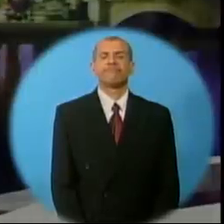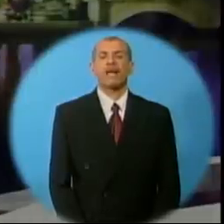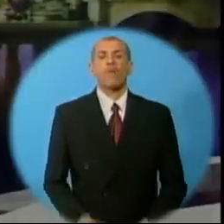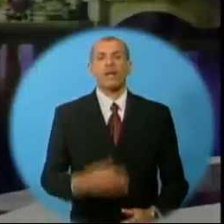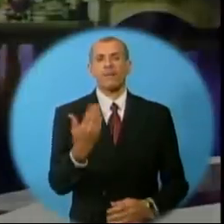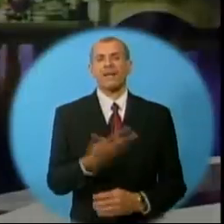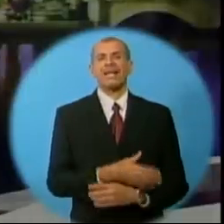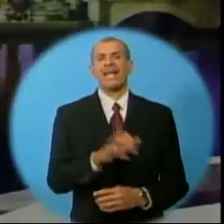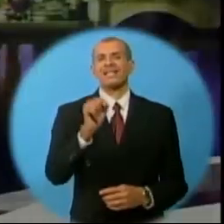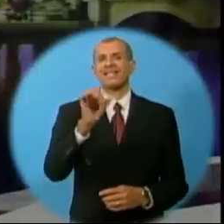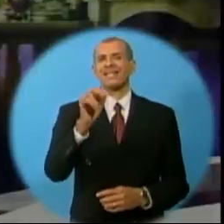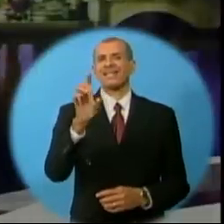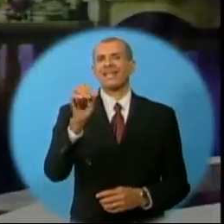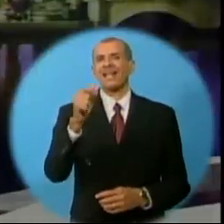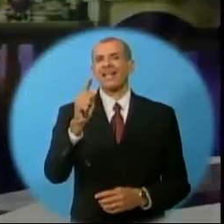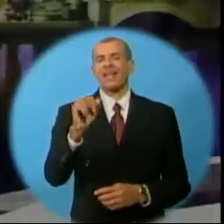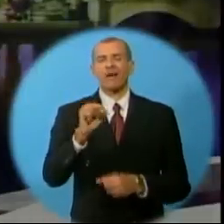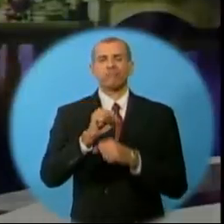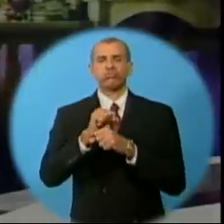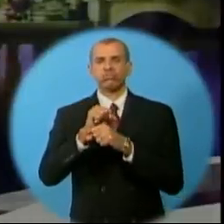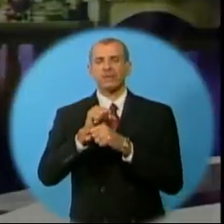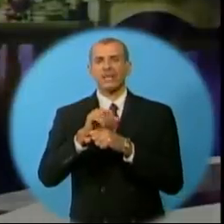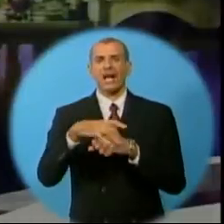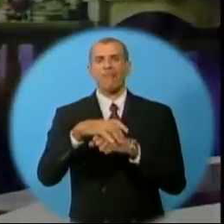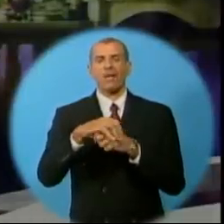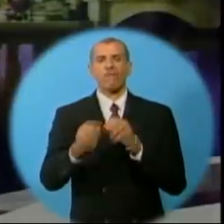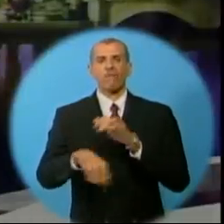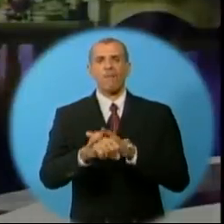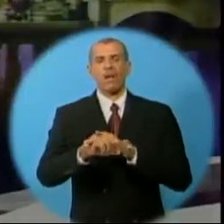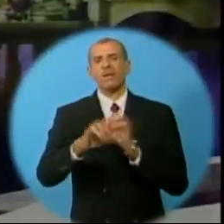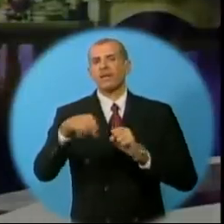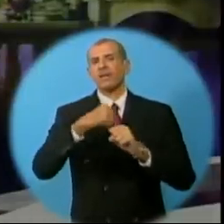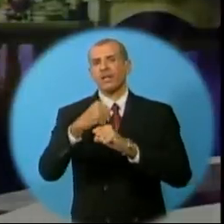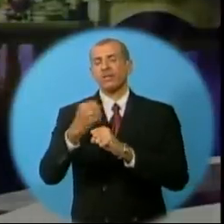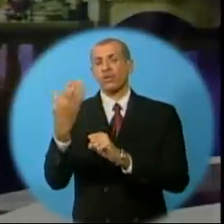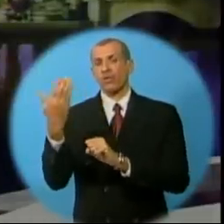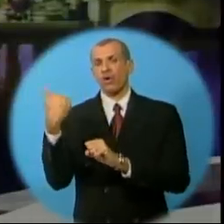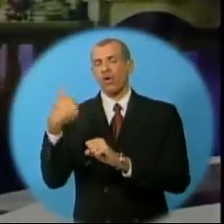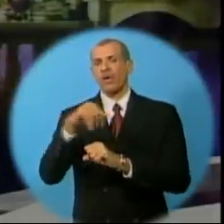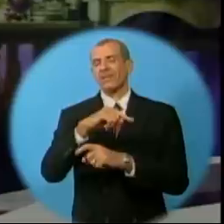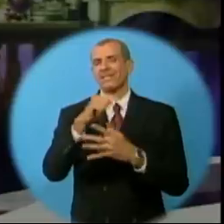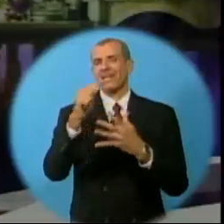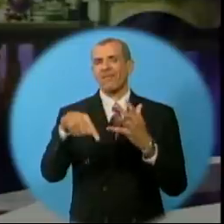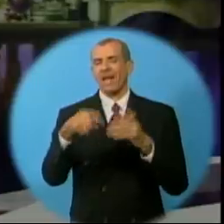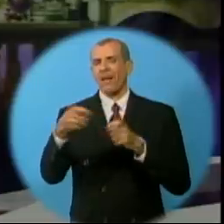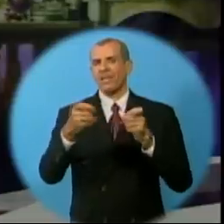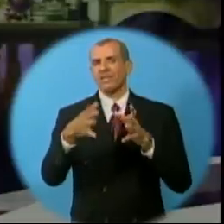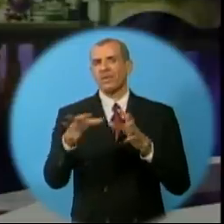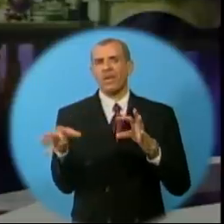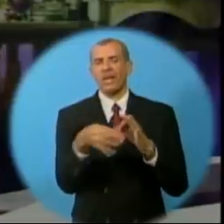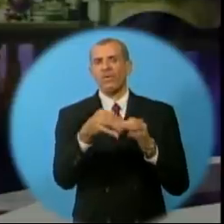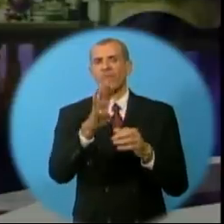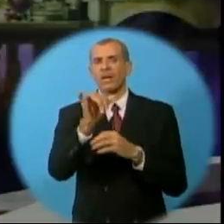Welcome back. The scandal that rocked Caribbean football a few years ago, when several regional football administrators were linked with